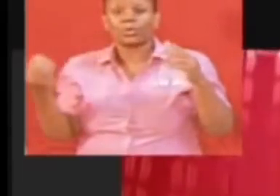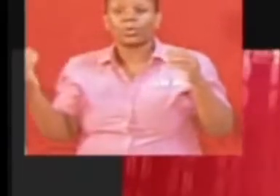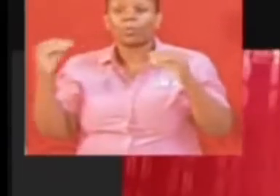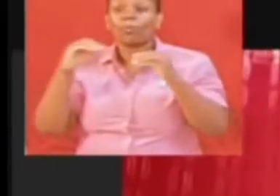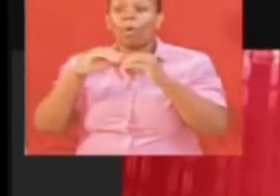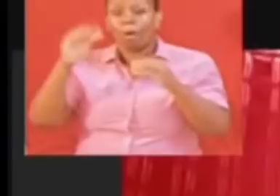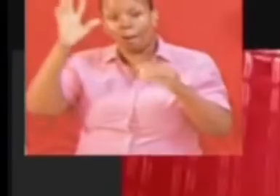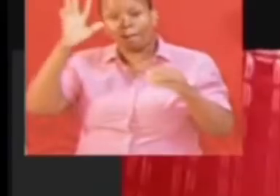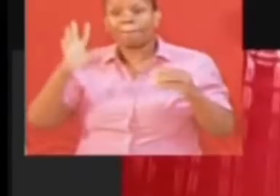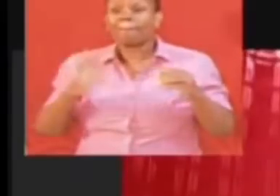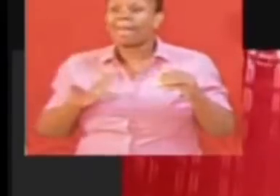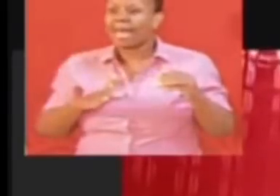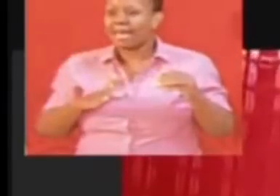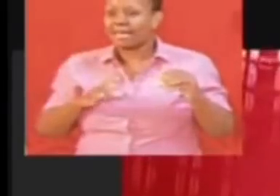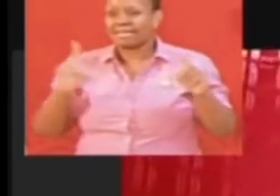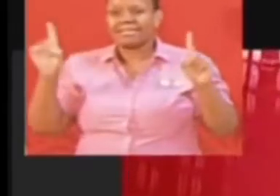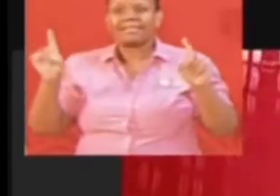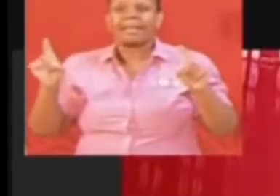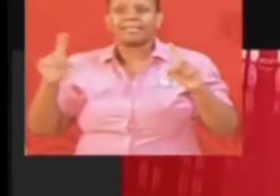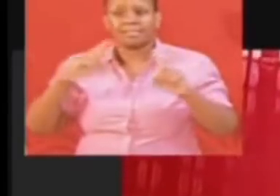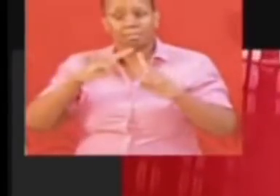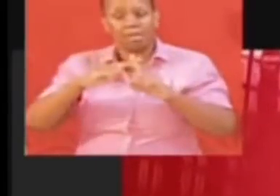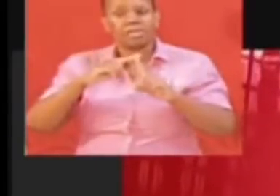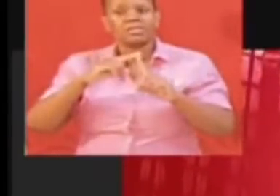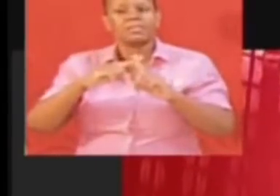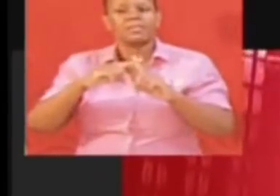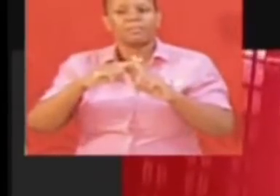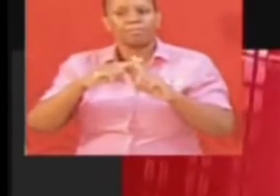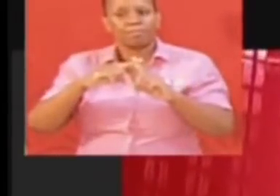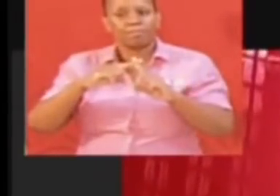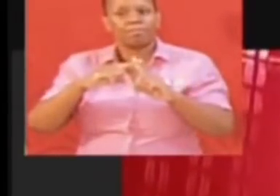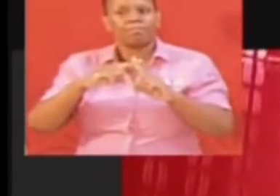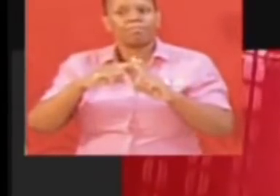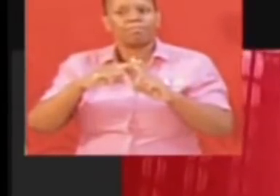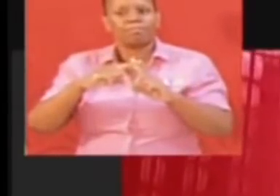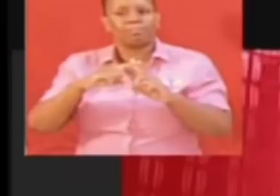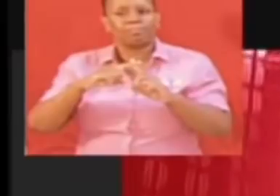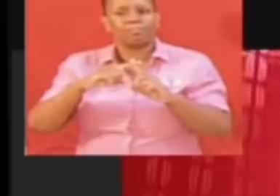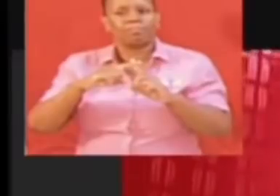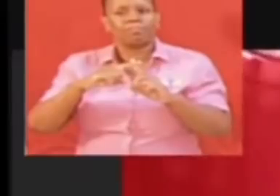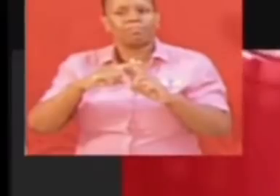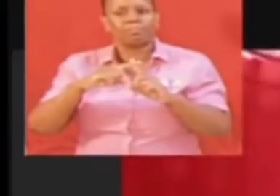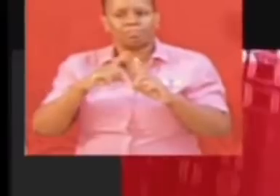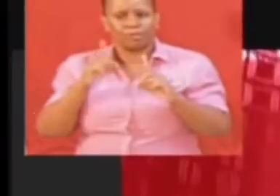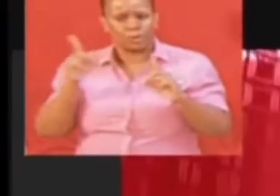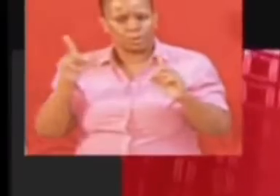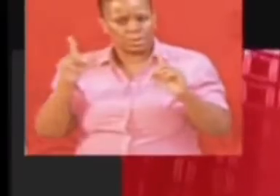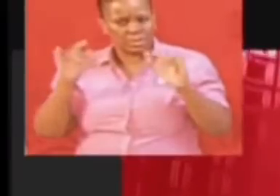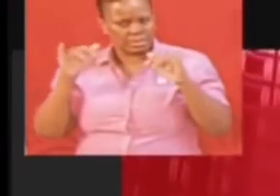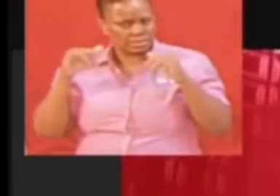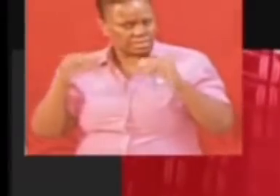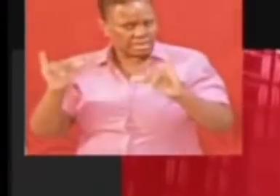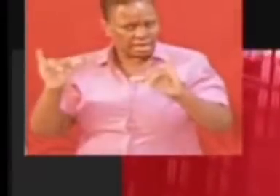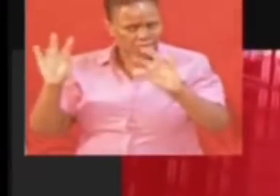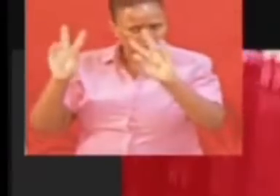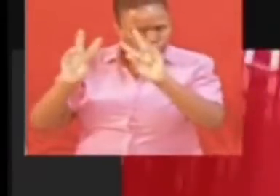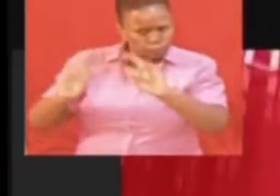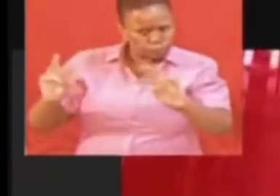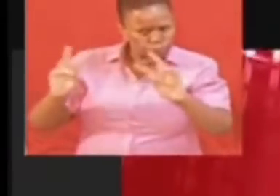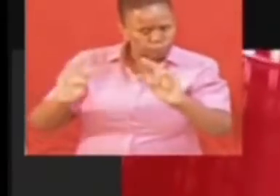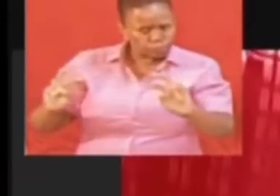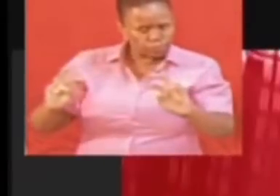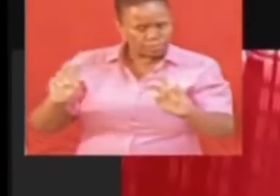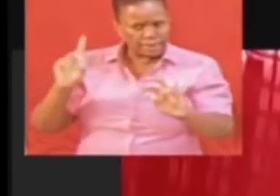coronavirus. Any research or analysis of that data has been done? What is it saying? Is it a cause